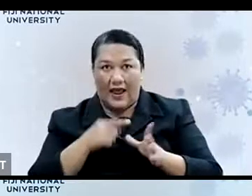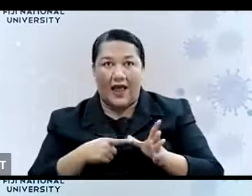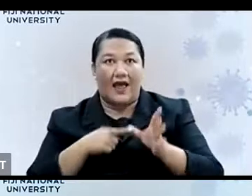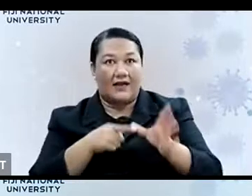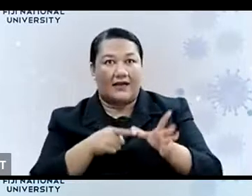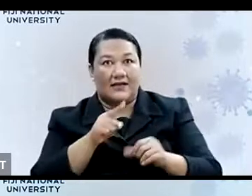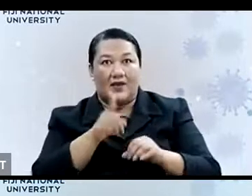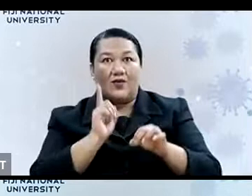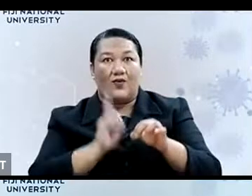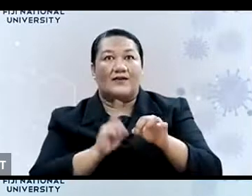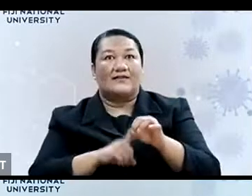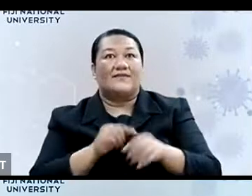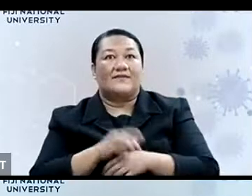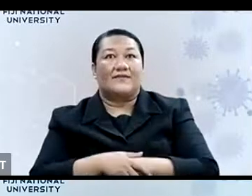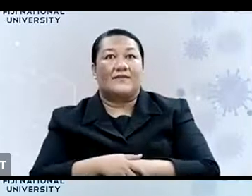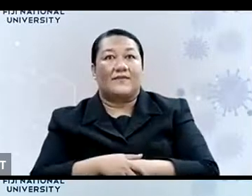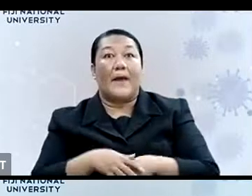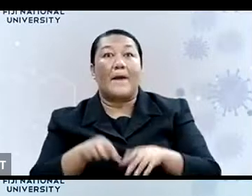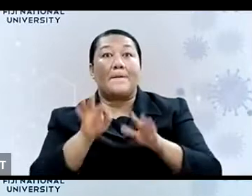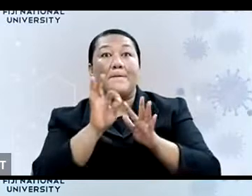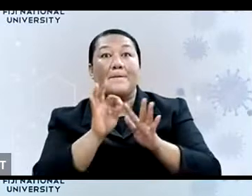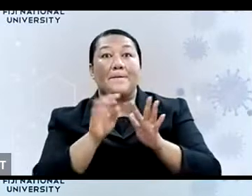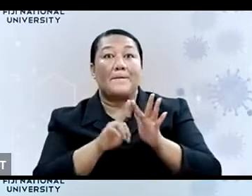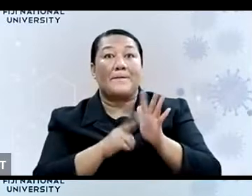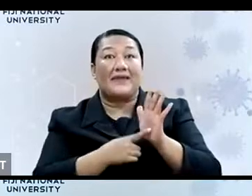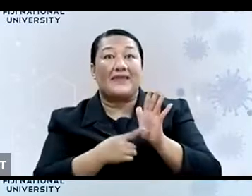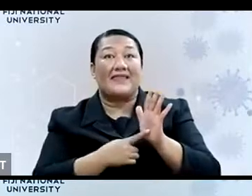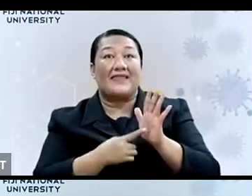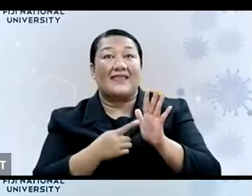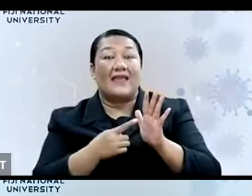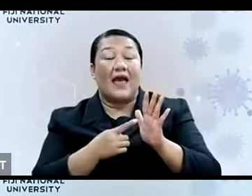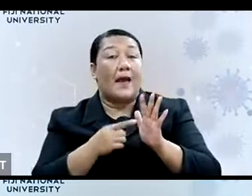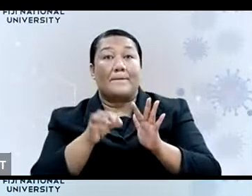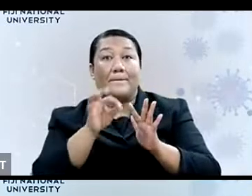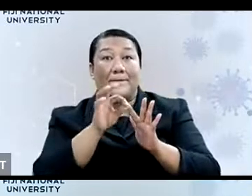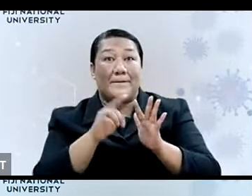back to you. Does a higher efficacy mean that a vaccine is better?